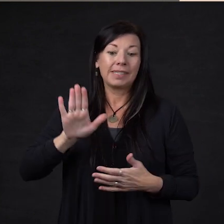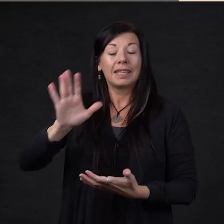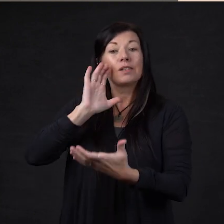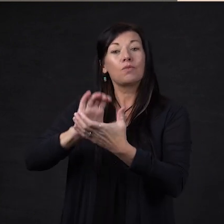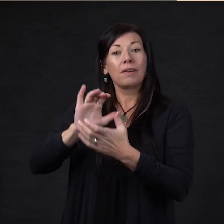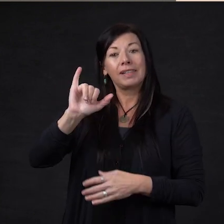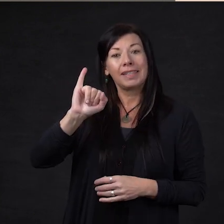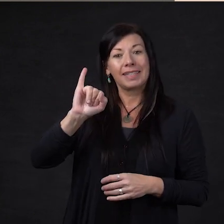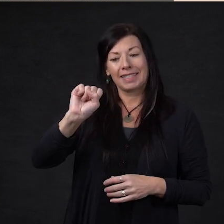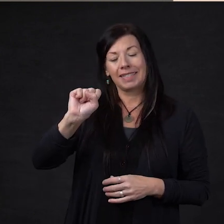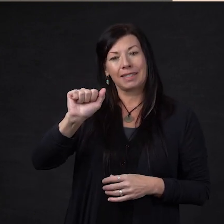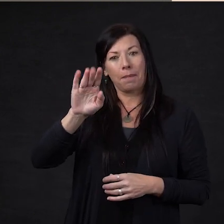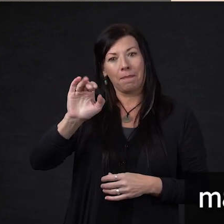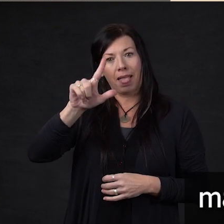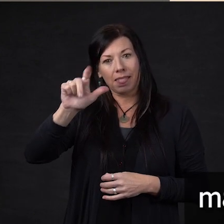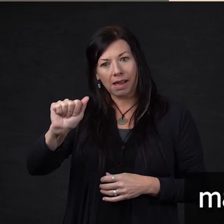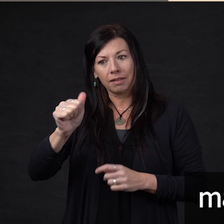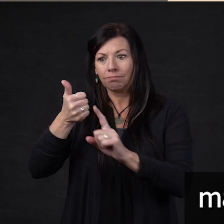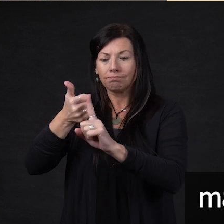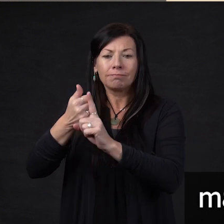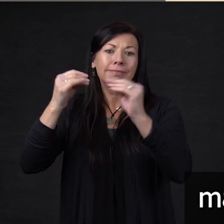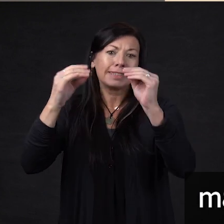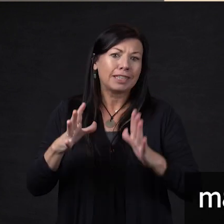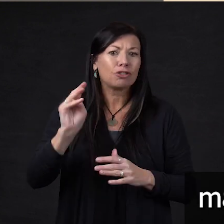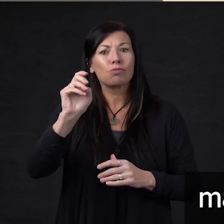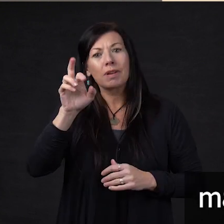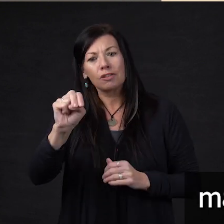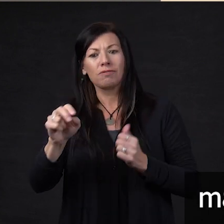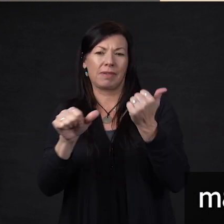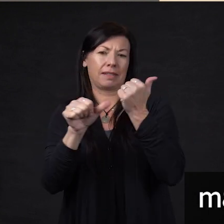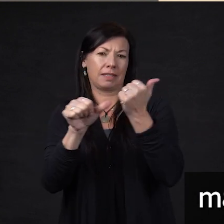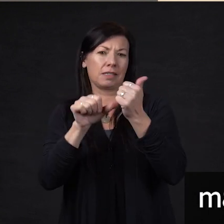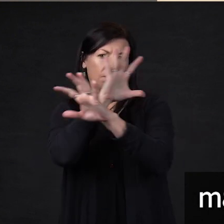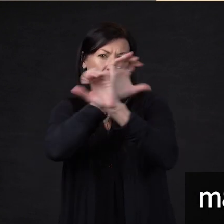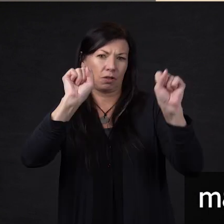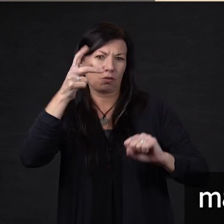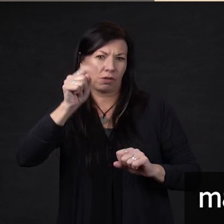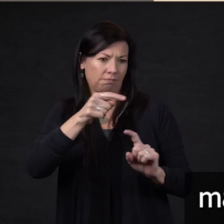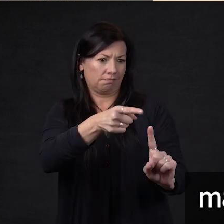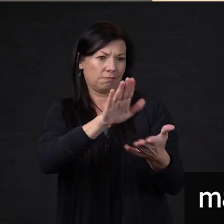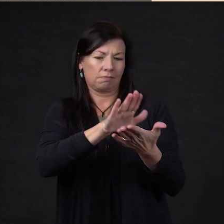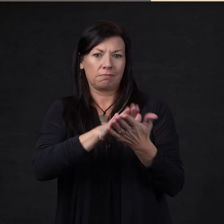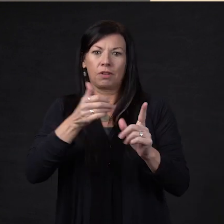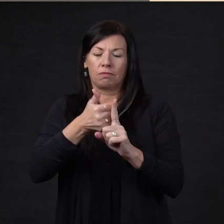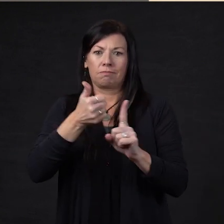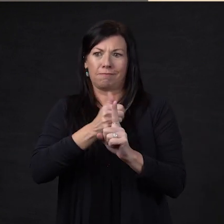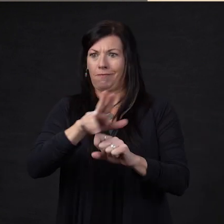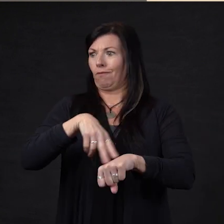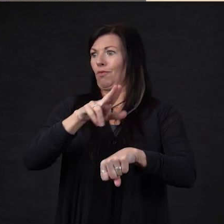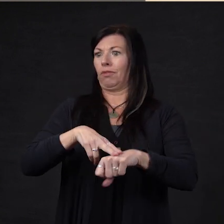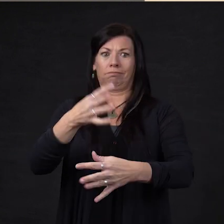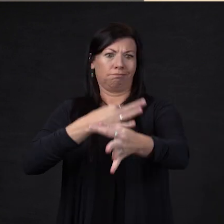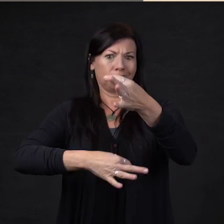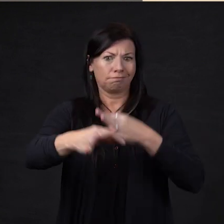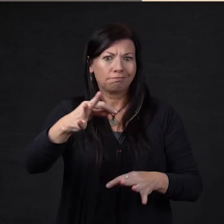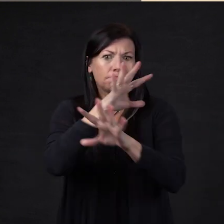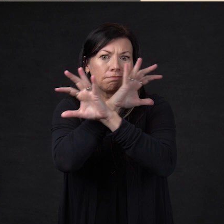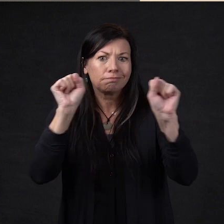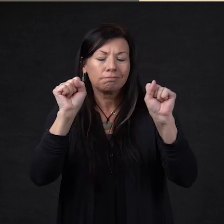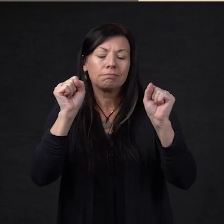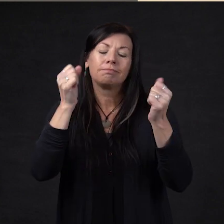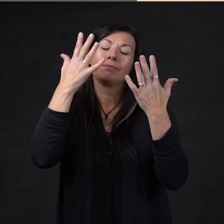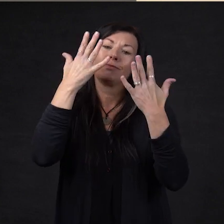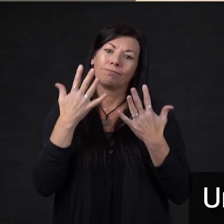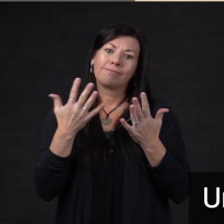His wife, Isabella, had been a teacher, matron, and assistant superintendent at the school, and was a natural choice for